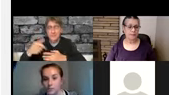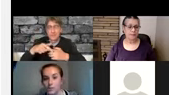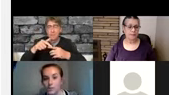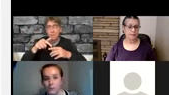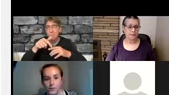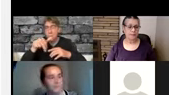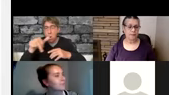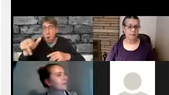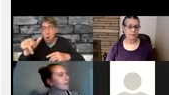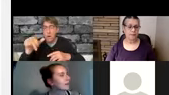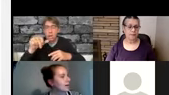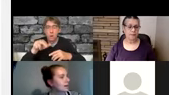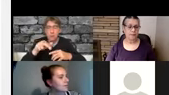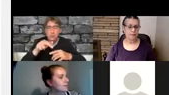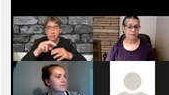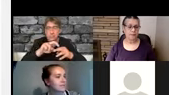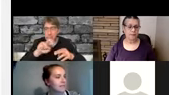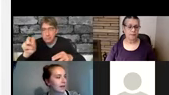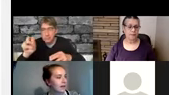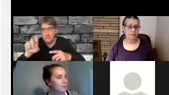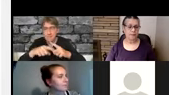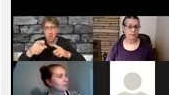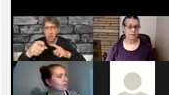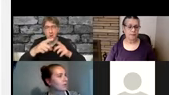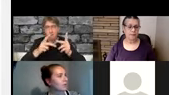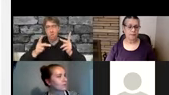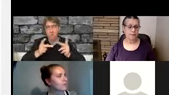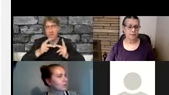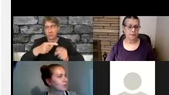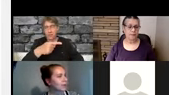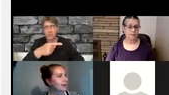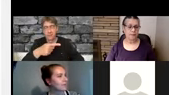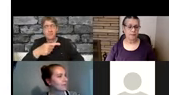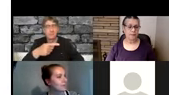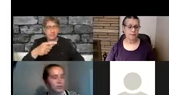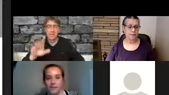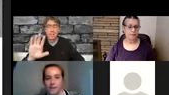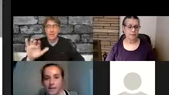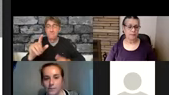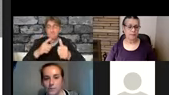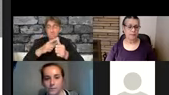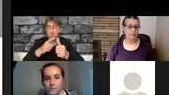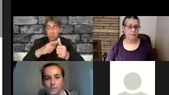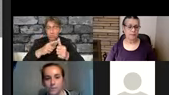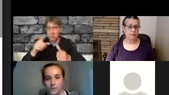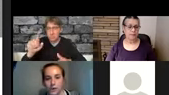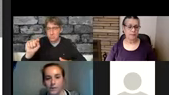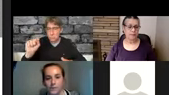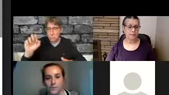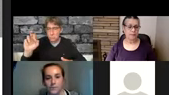location you input. So this is the first tool. We have another tool that allows you to